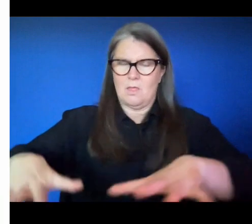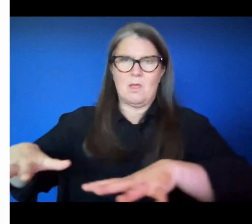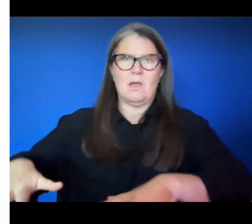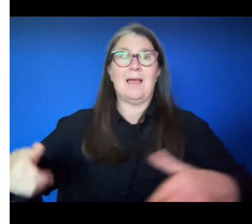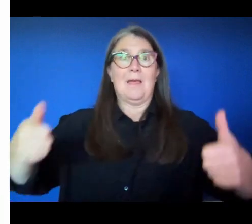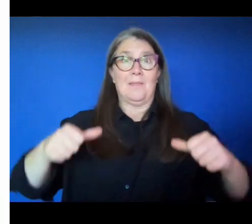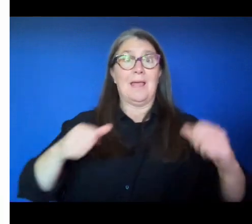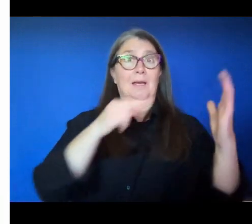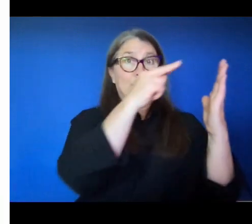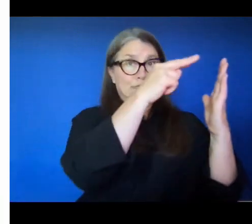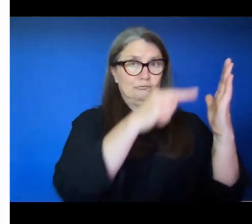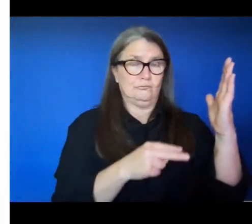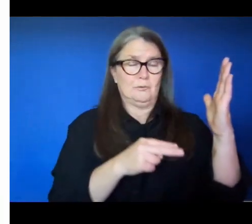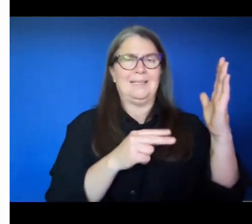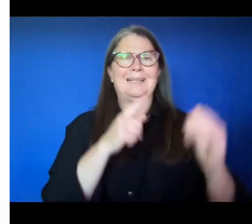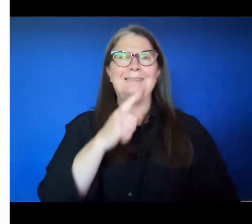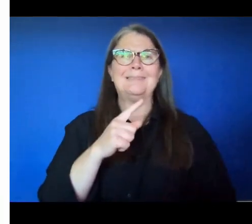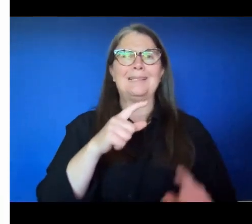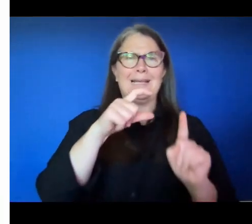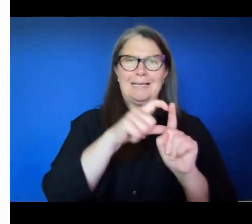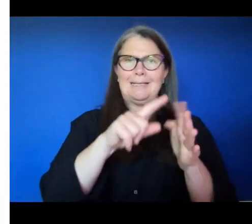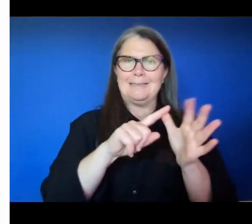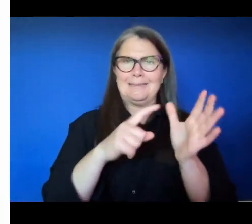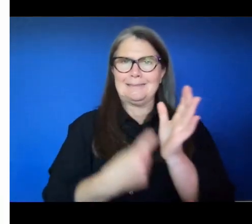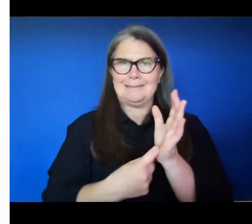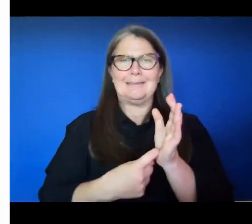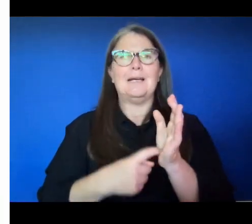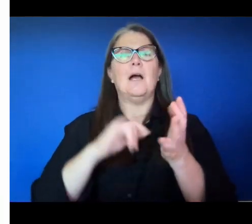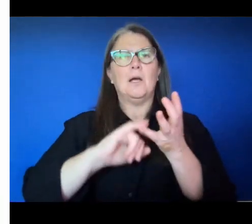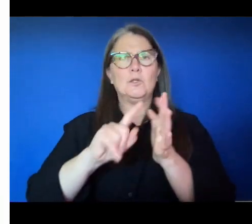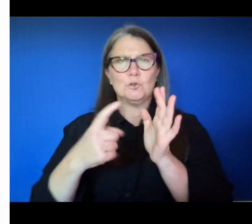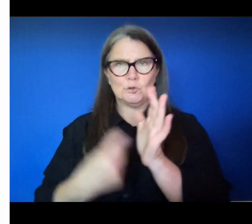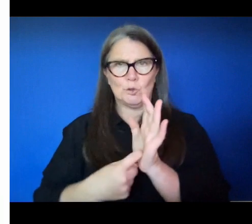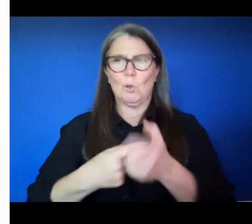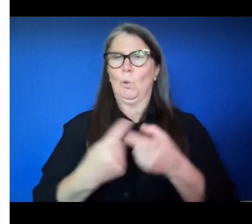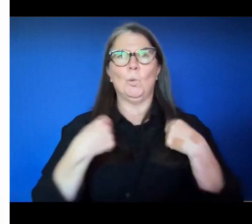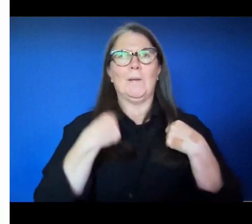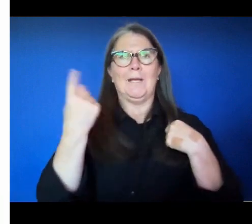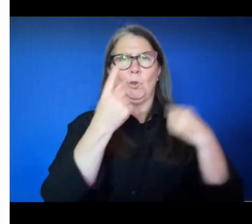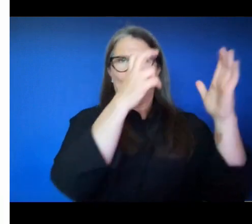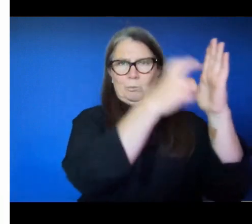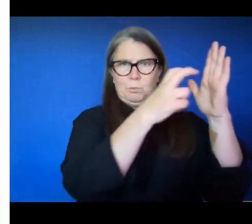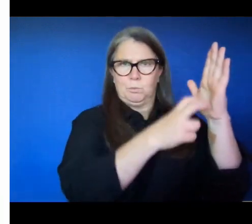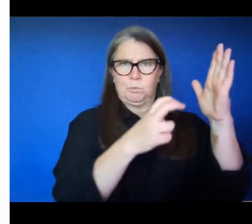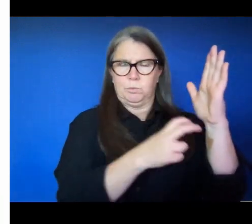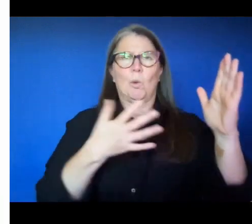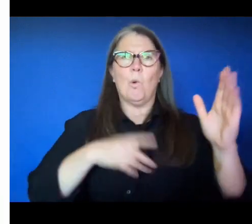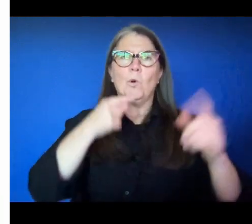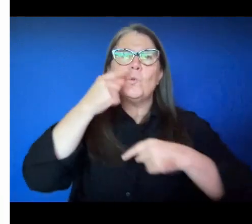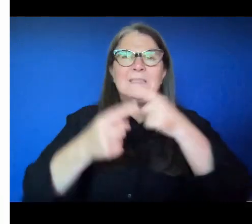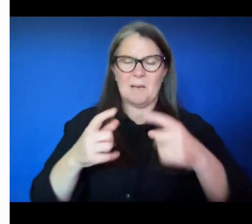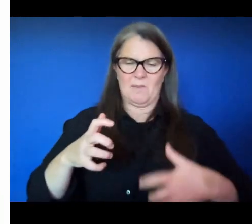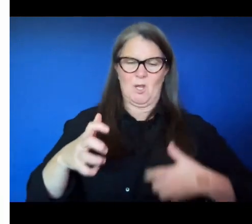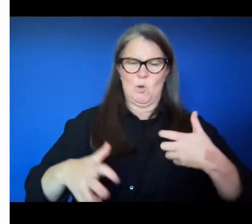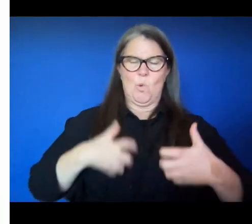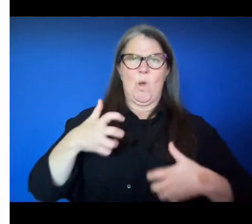Legislative Assembly of this state, we, the undersigned, beg to briefly put before you some of the annoying circumstances surrounding us in connection